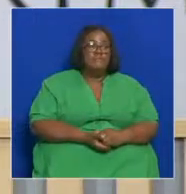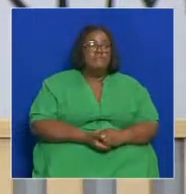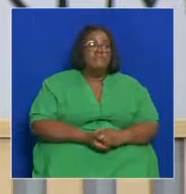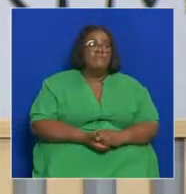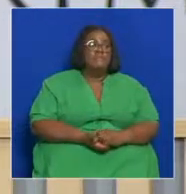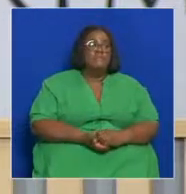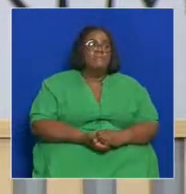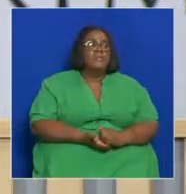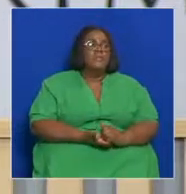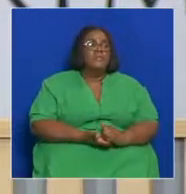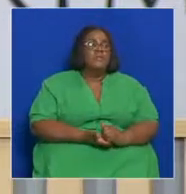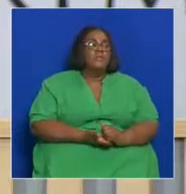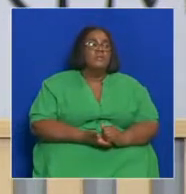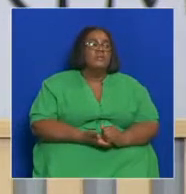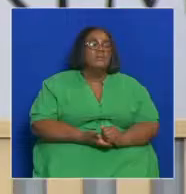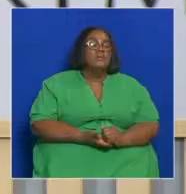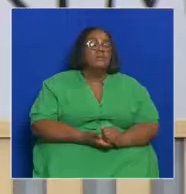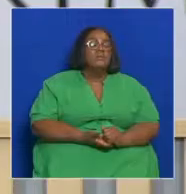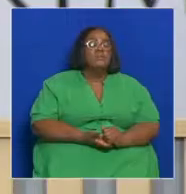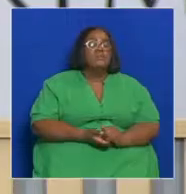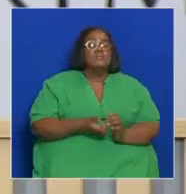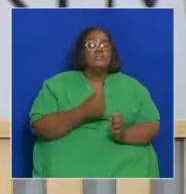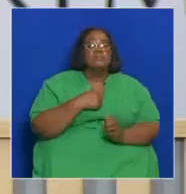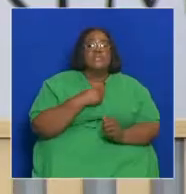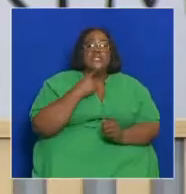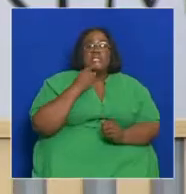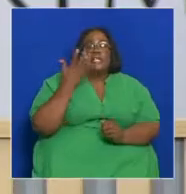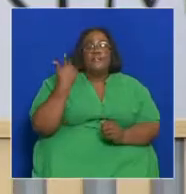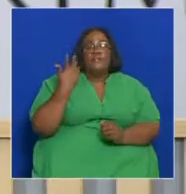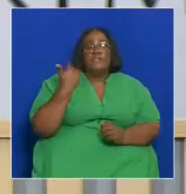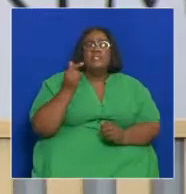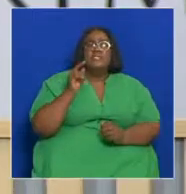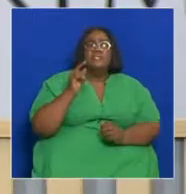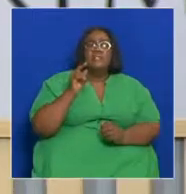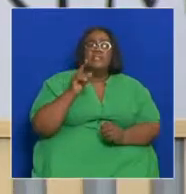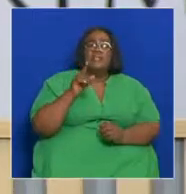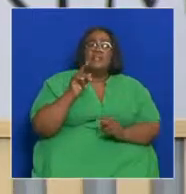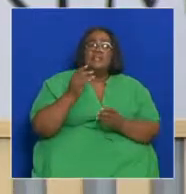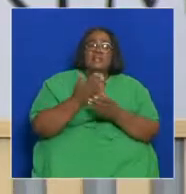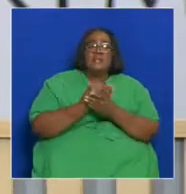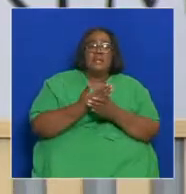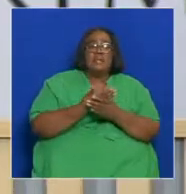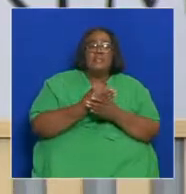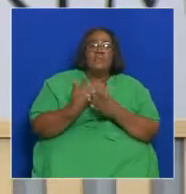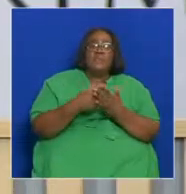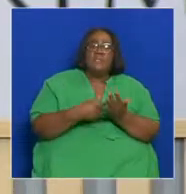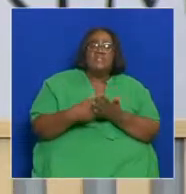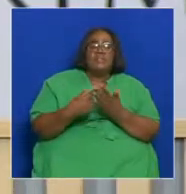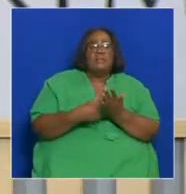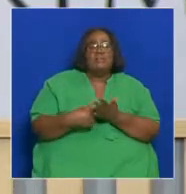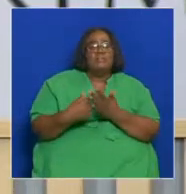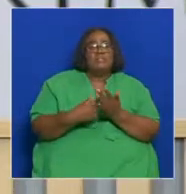As I've indicated that these matters were discussed and should take a particular position.